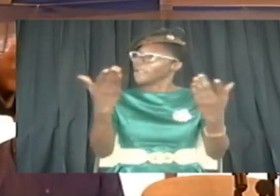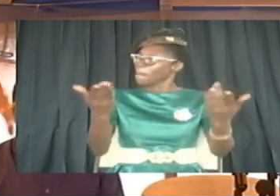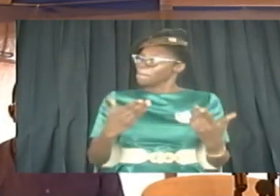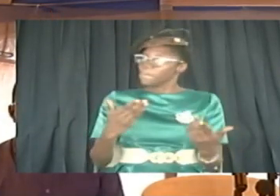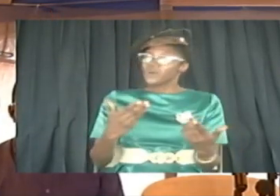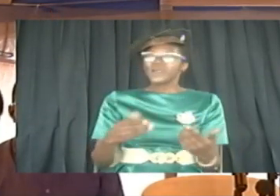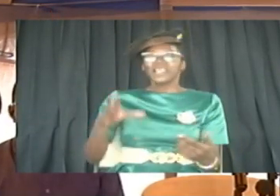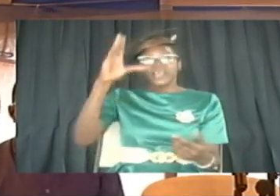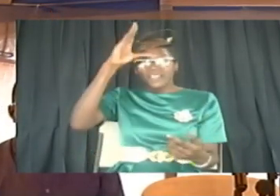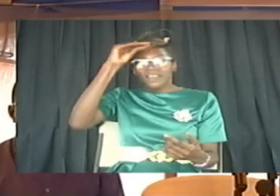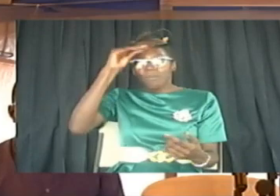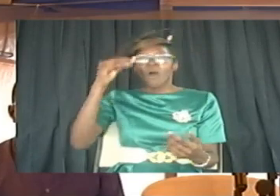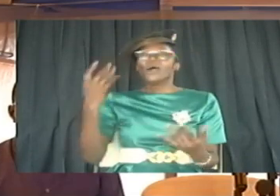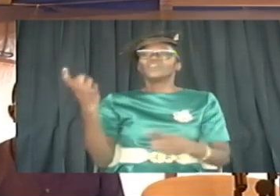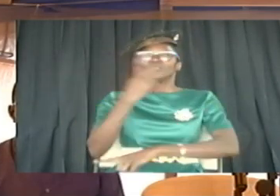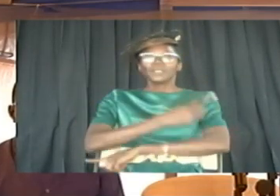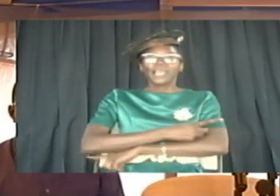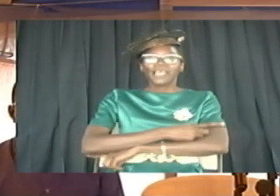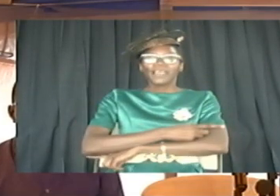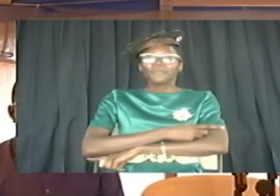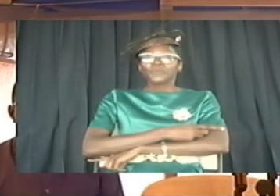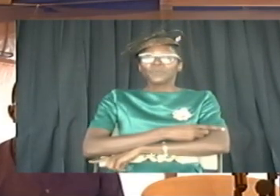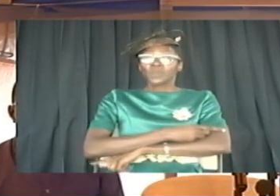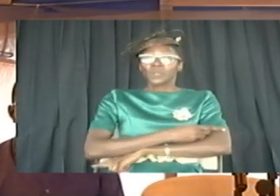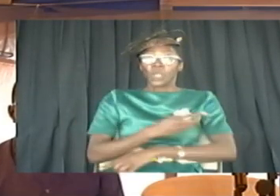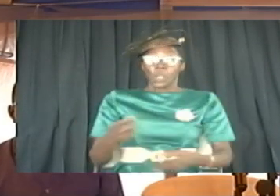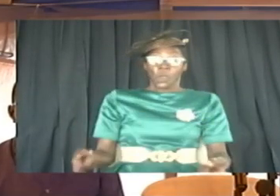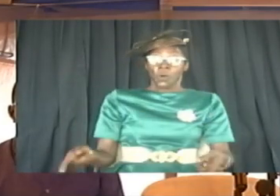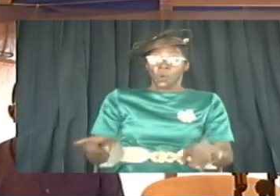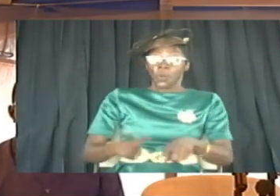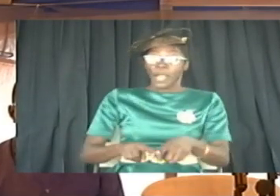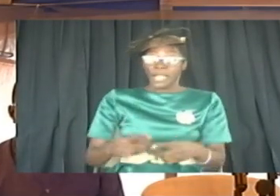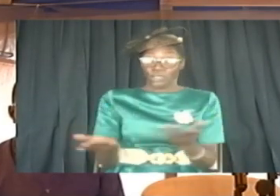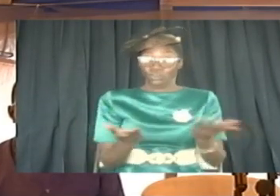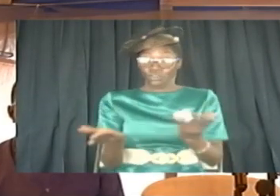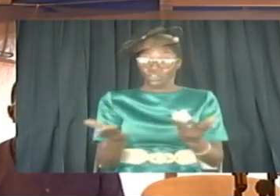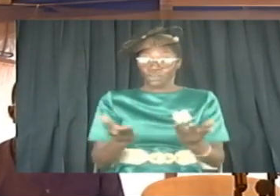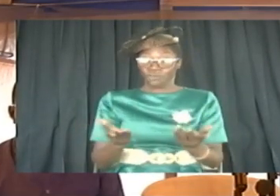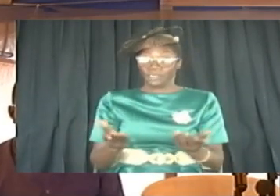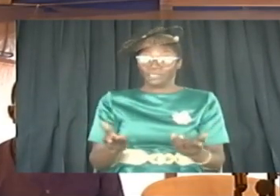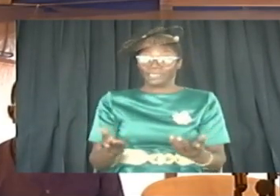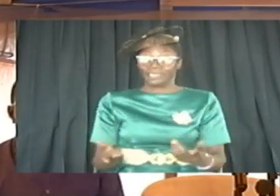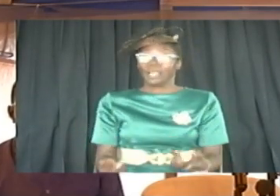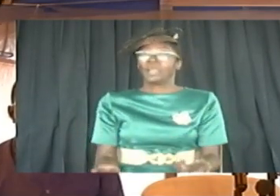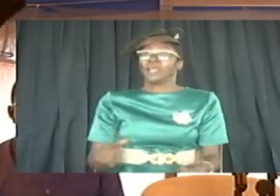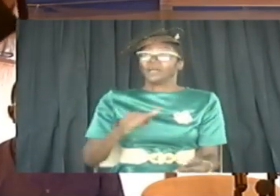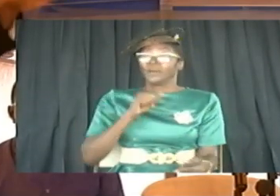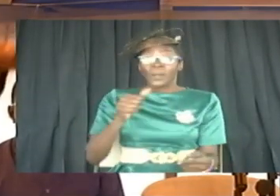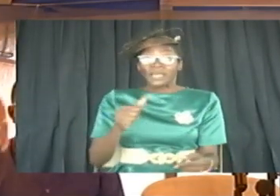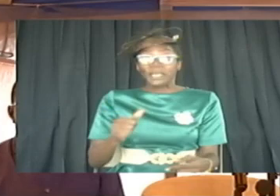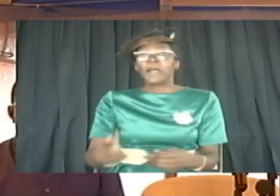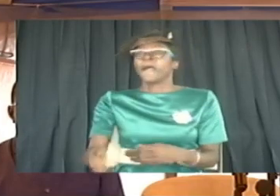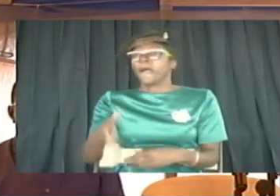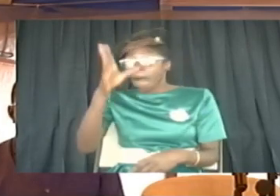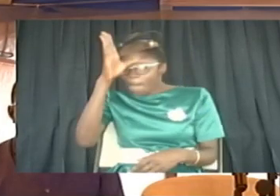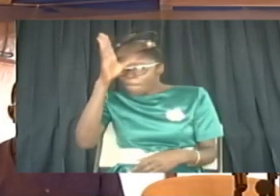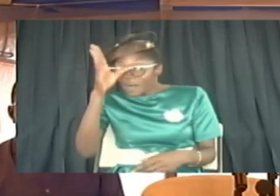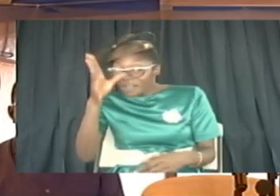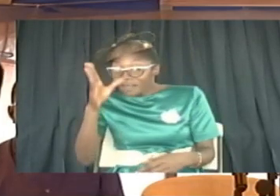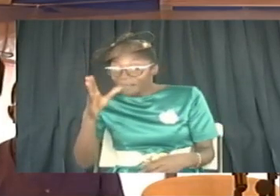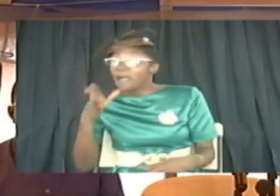today. And so while service is going on here, a mother with her son was on the way with her